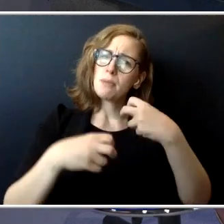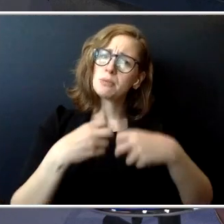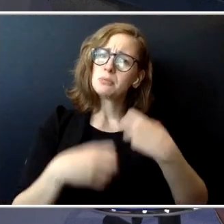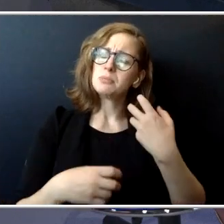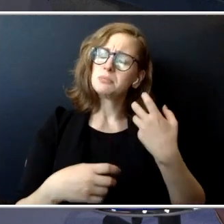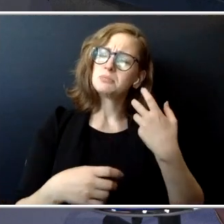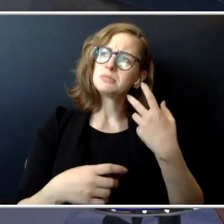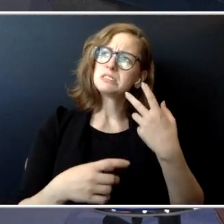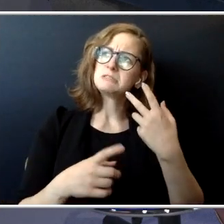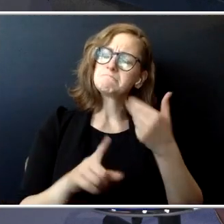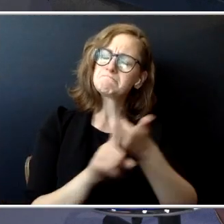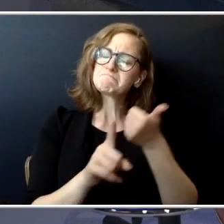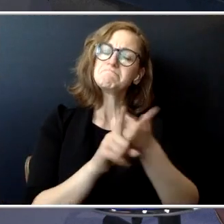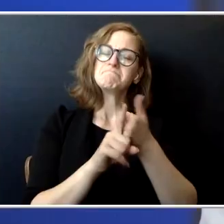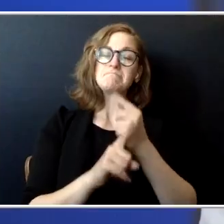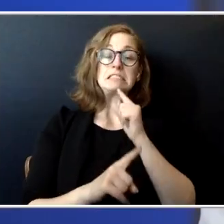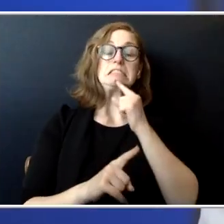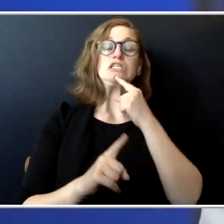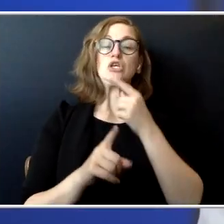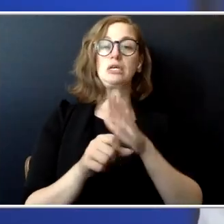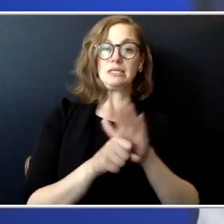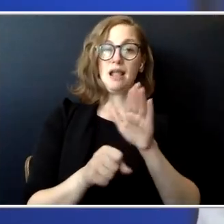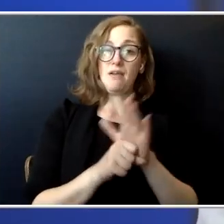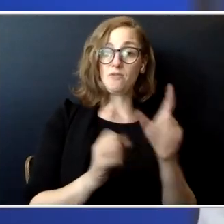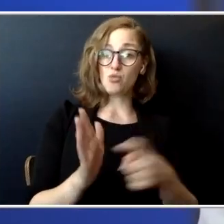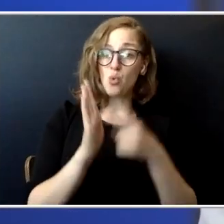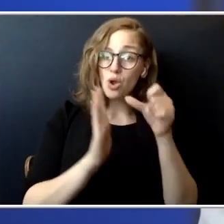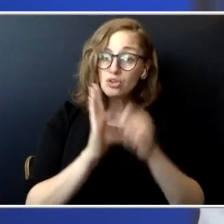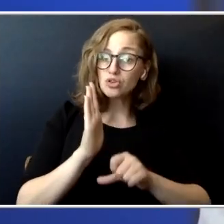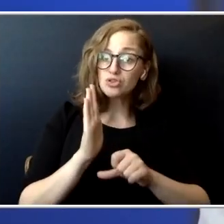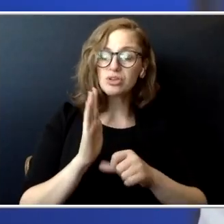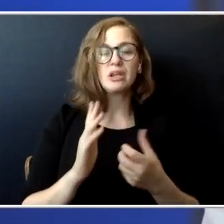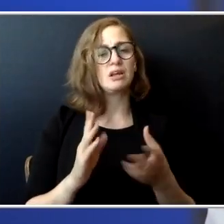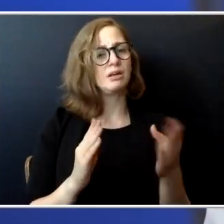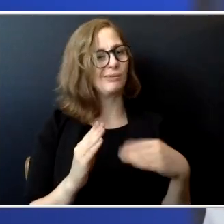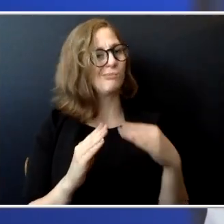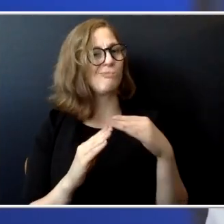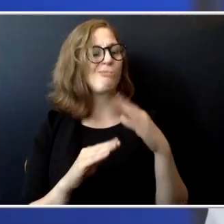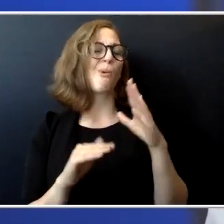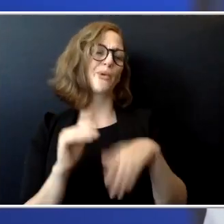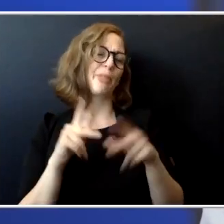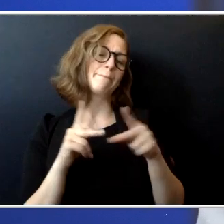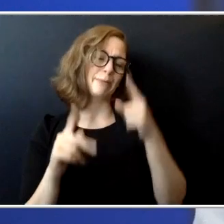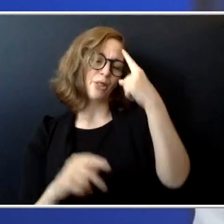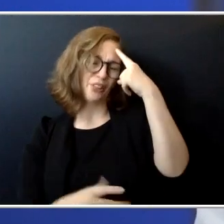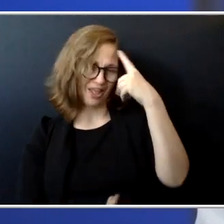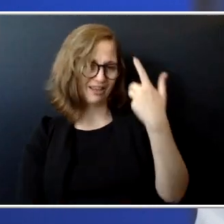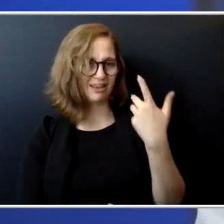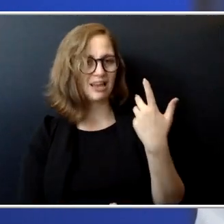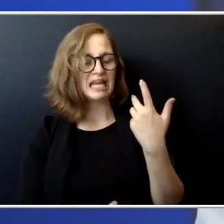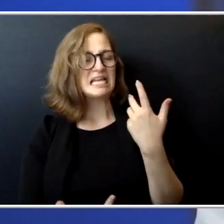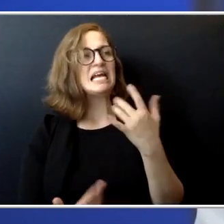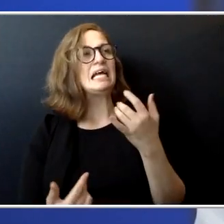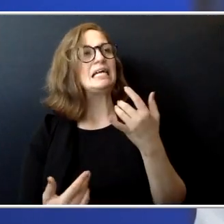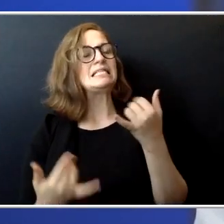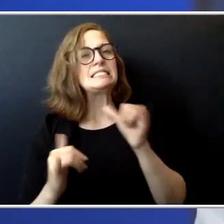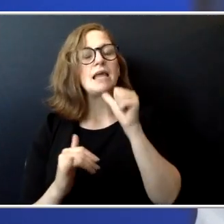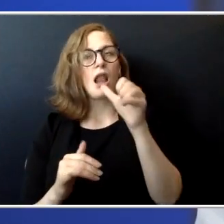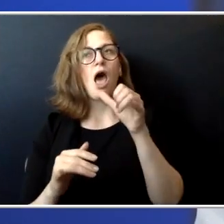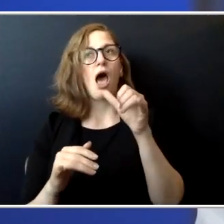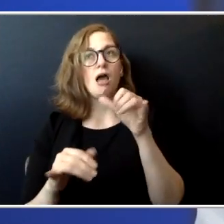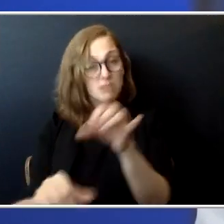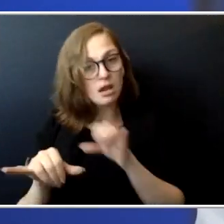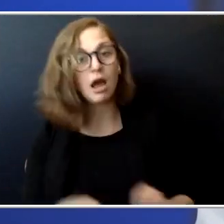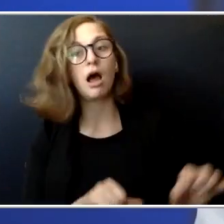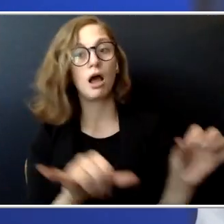surgery? They're more common than people think. It's still a relatively uncommon problem, I would say, but I think it goes